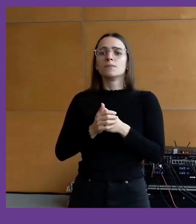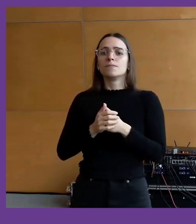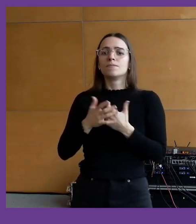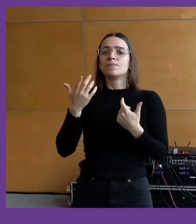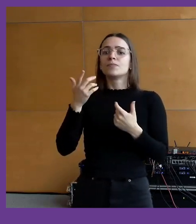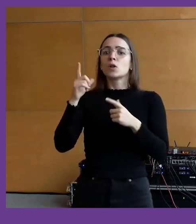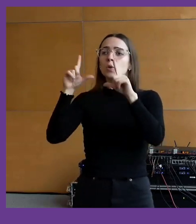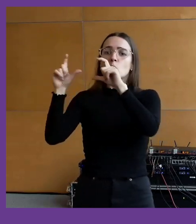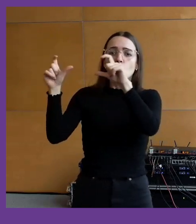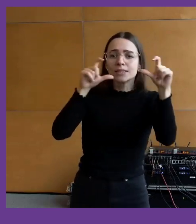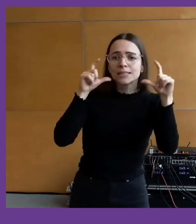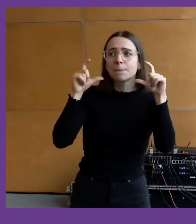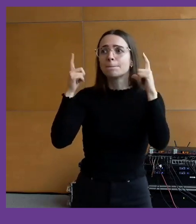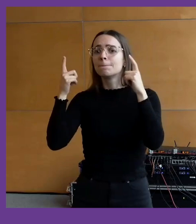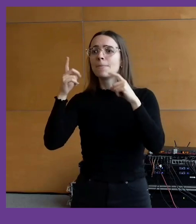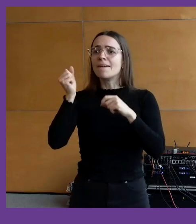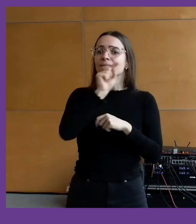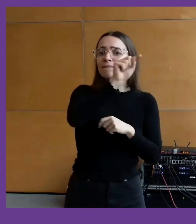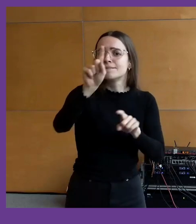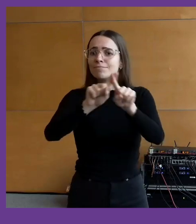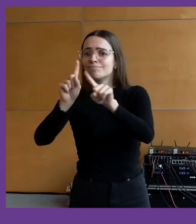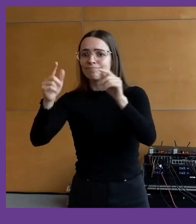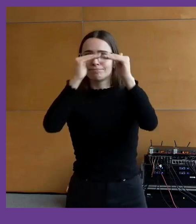services involved in the organization of tourism